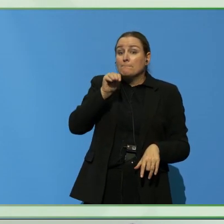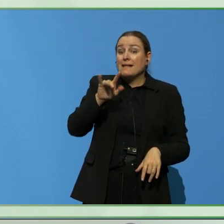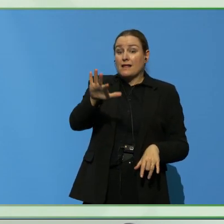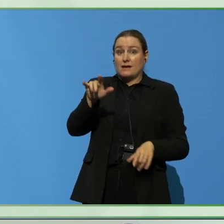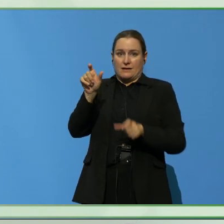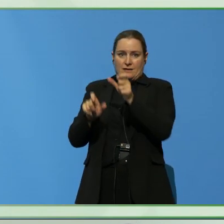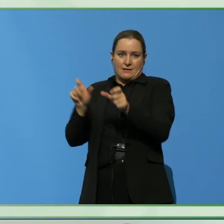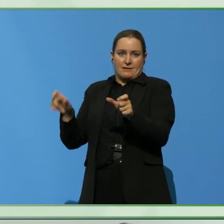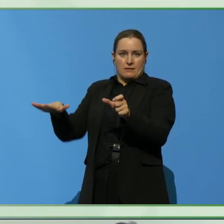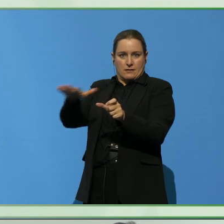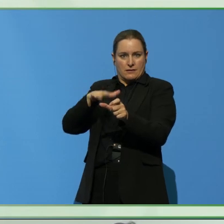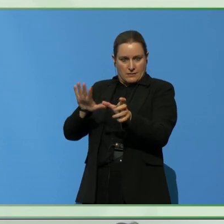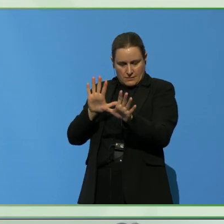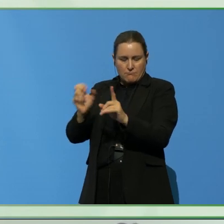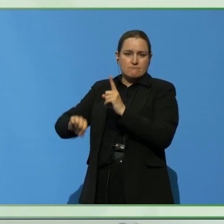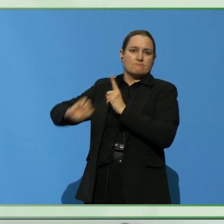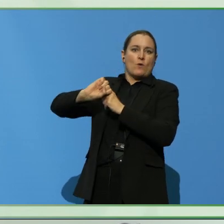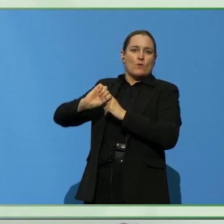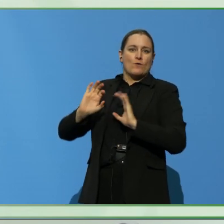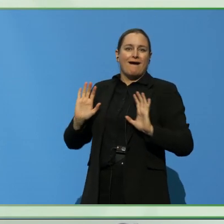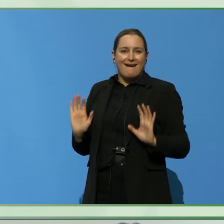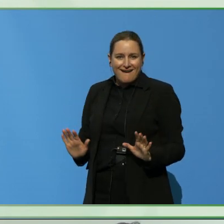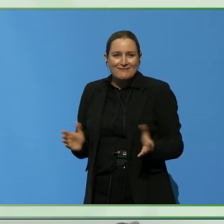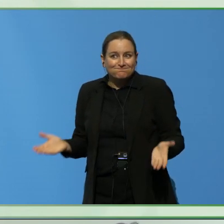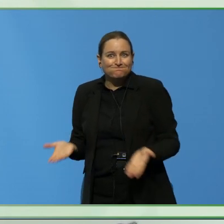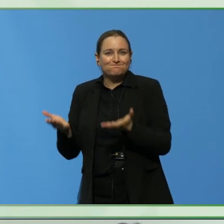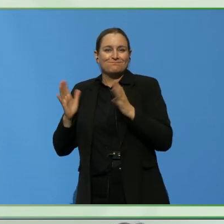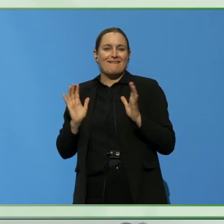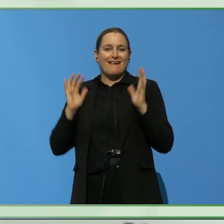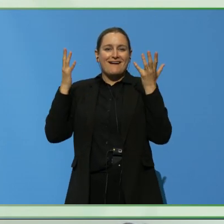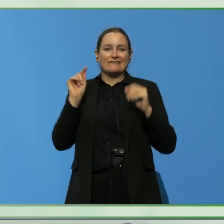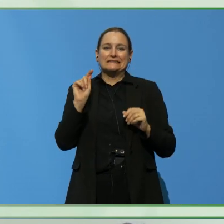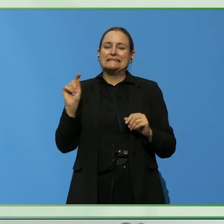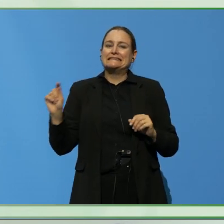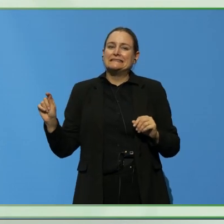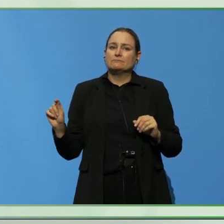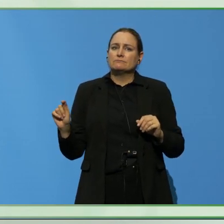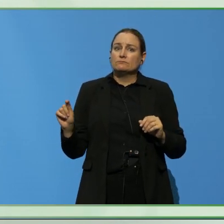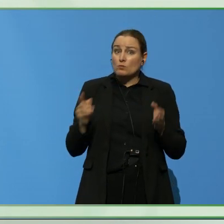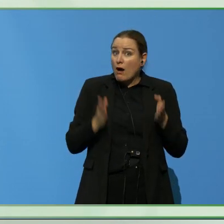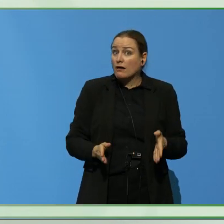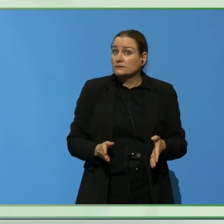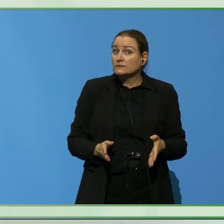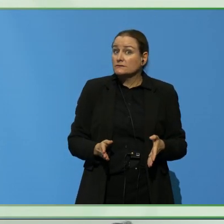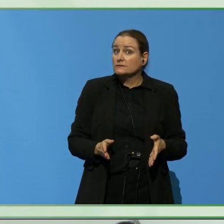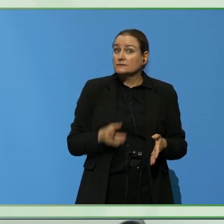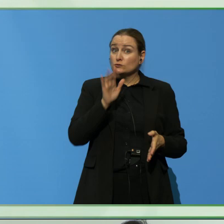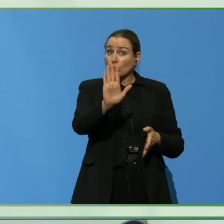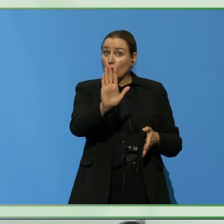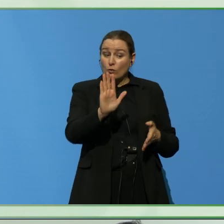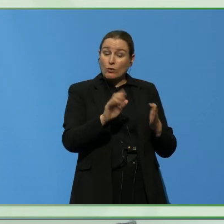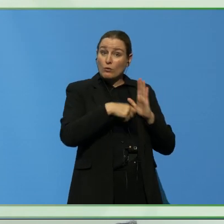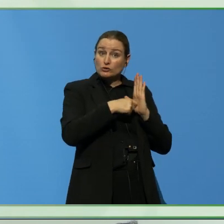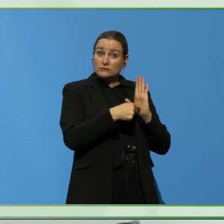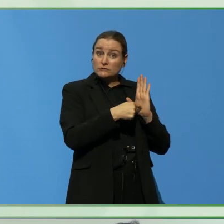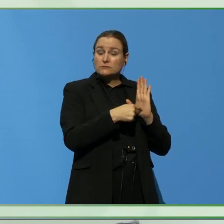Now, how do you get in? Well, here's what you need to know. You must benefit people with disabilities, obviously. You